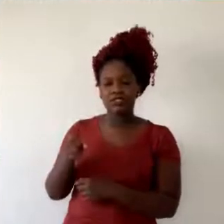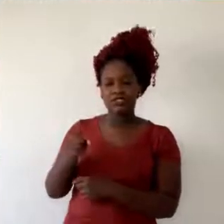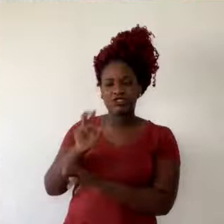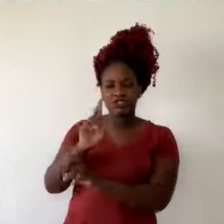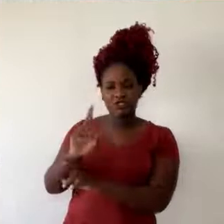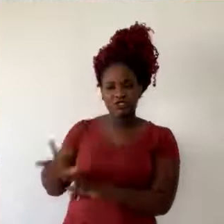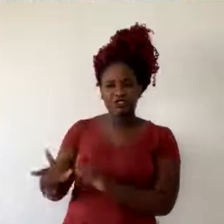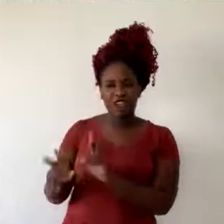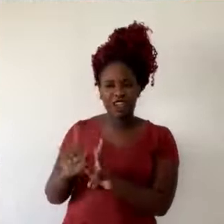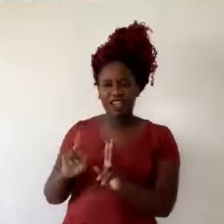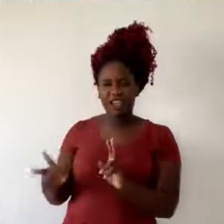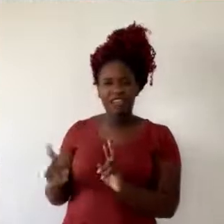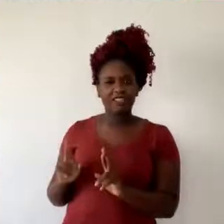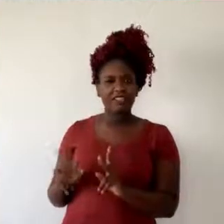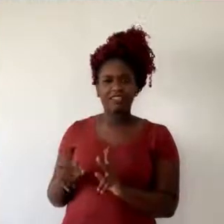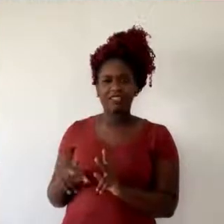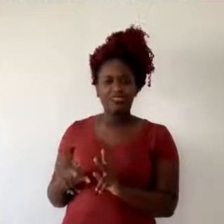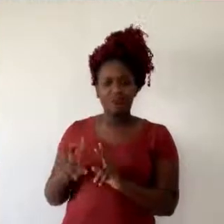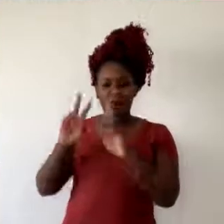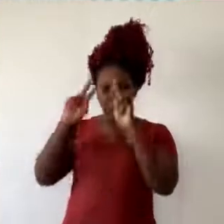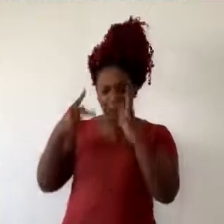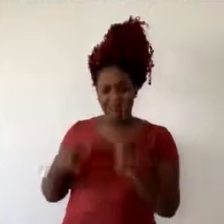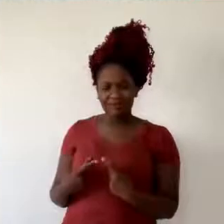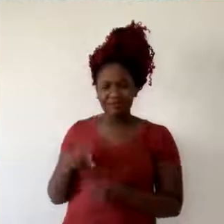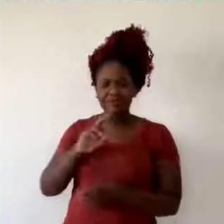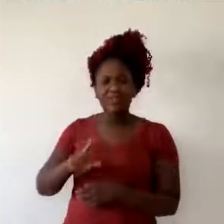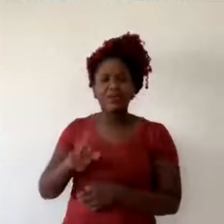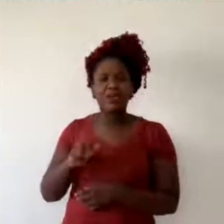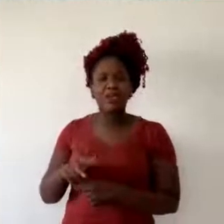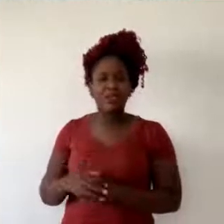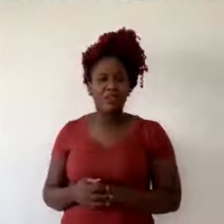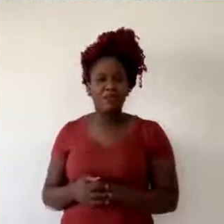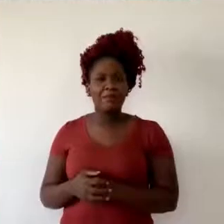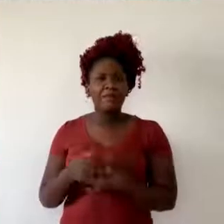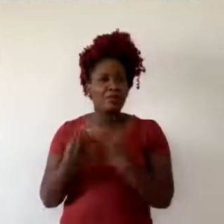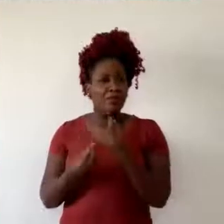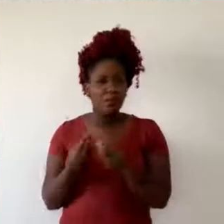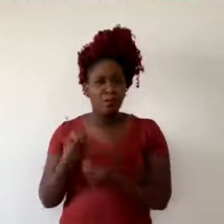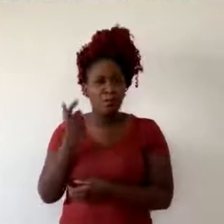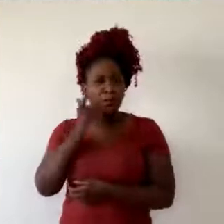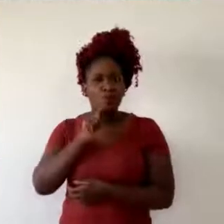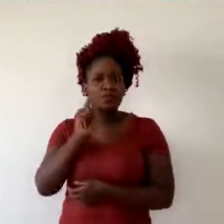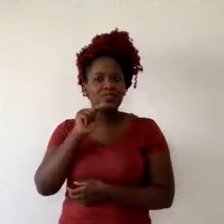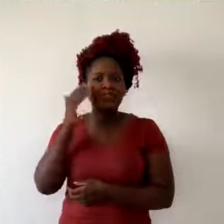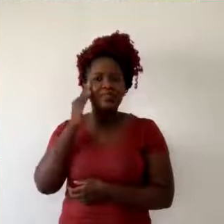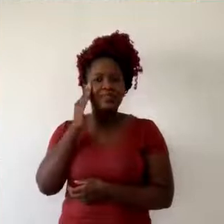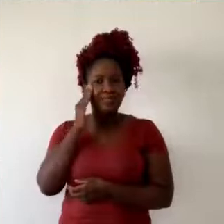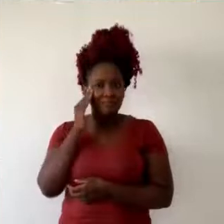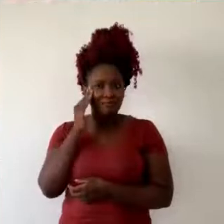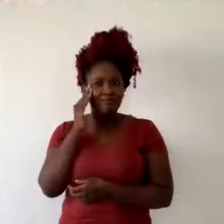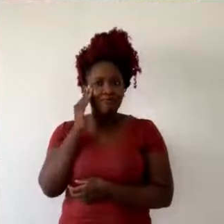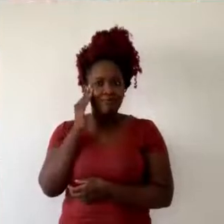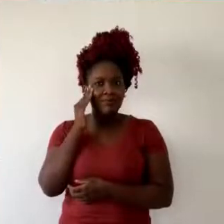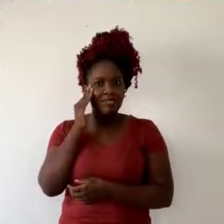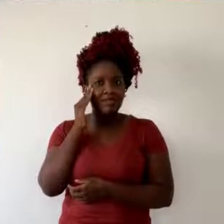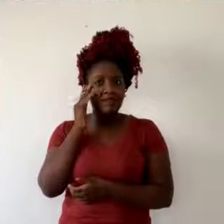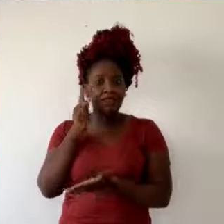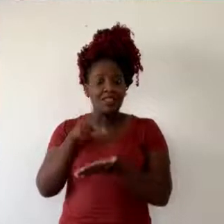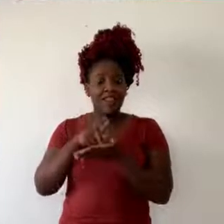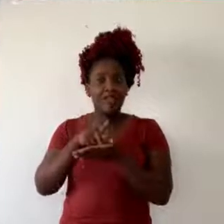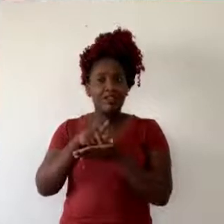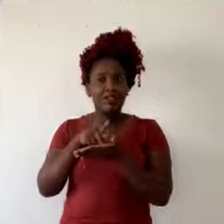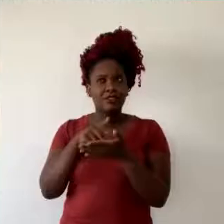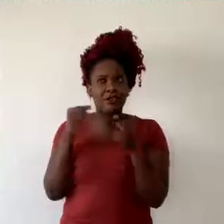also inhumane. So how can you deal with that and understand that in fact it